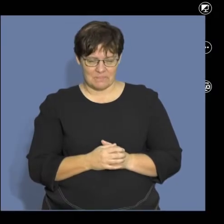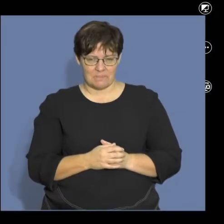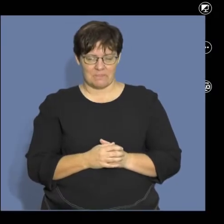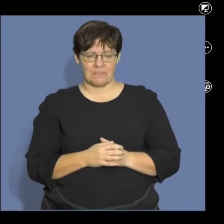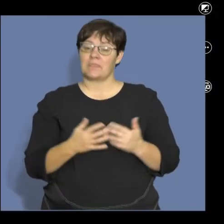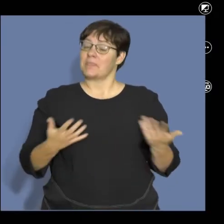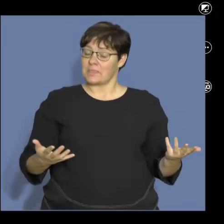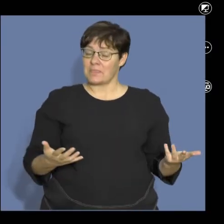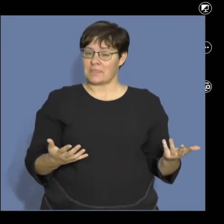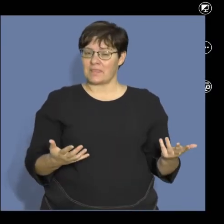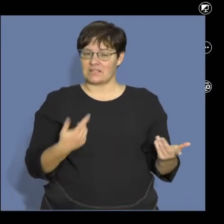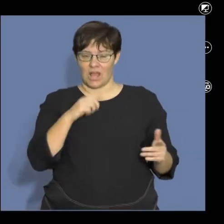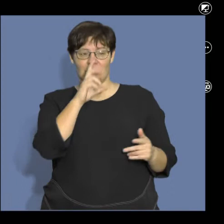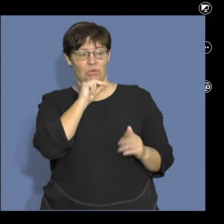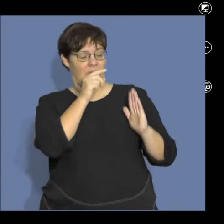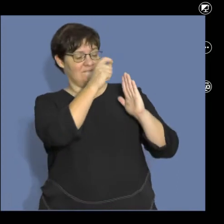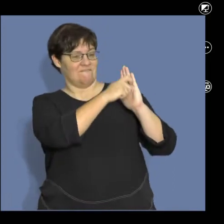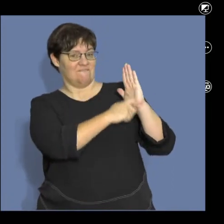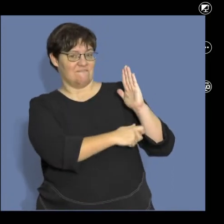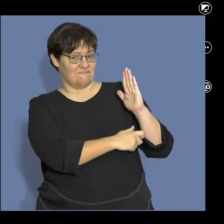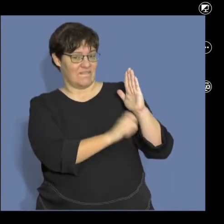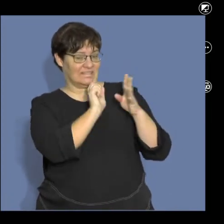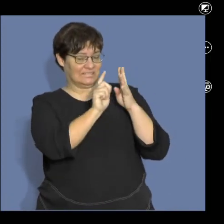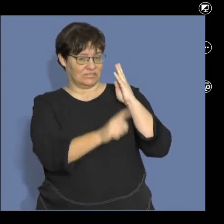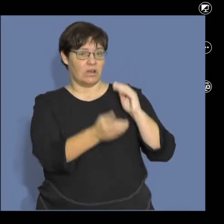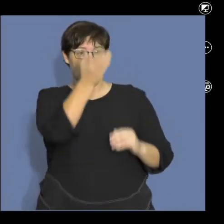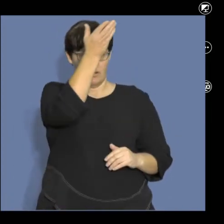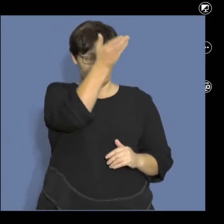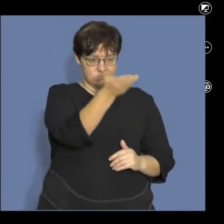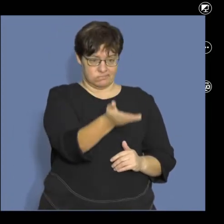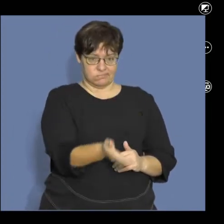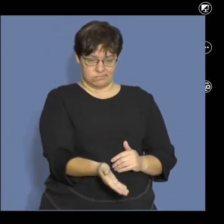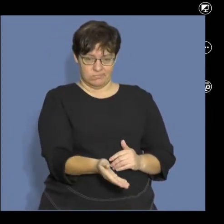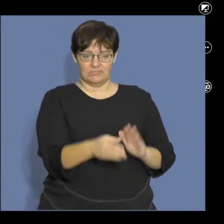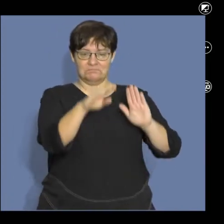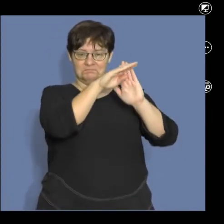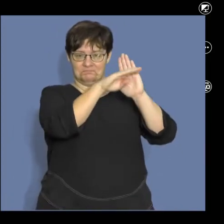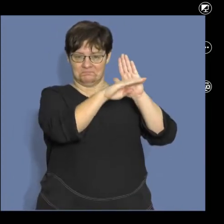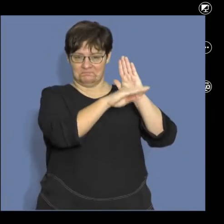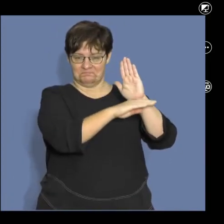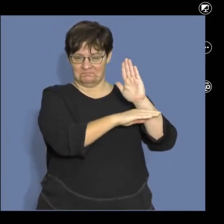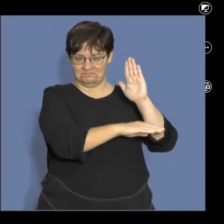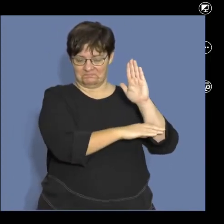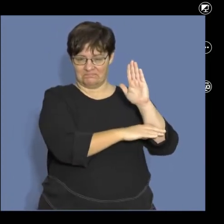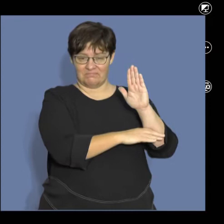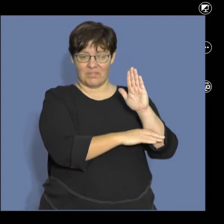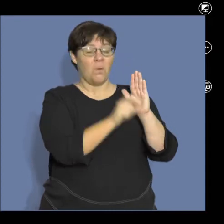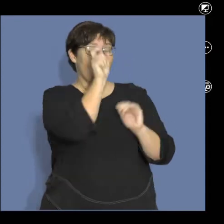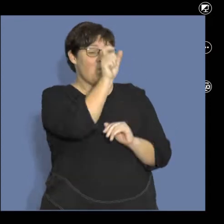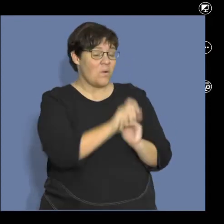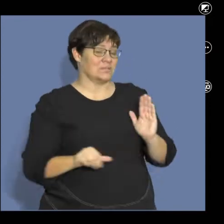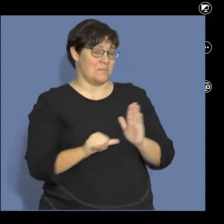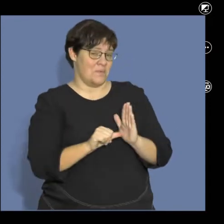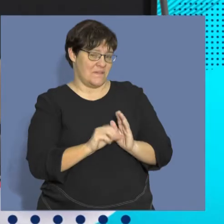Now, talking about vocabulary, here is a list of